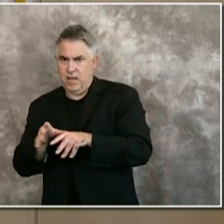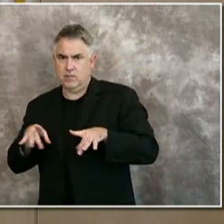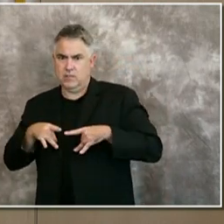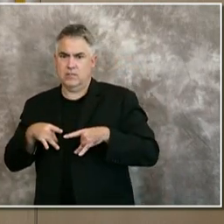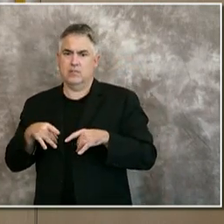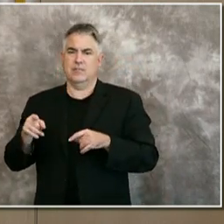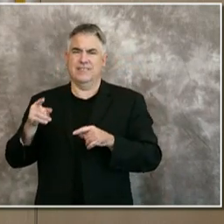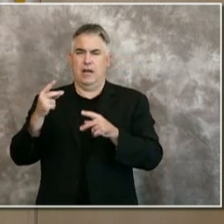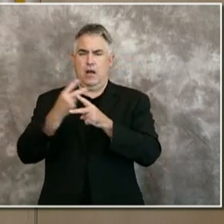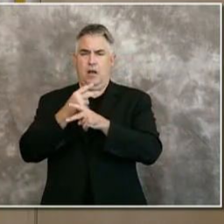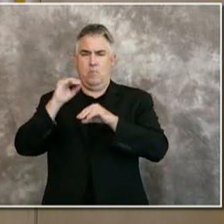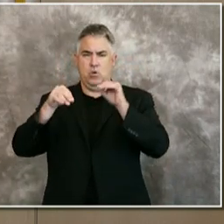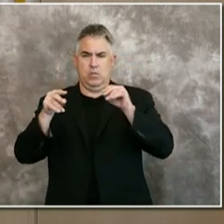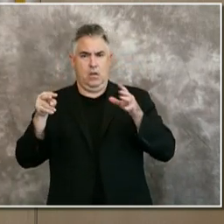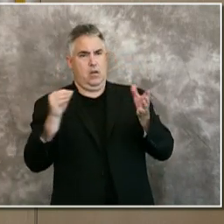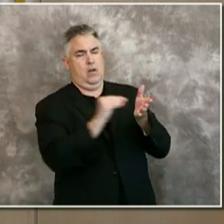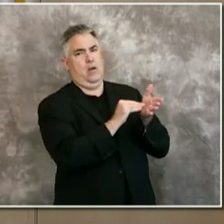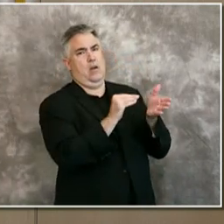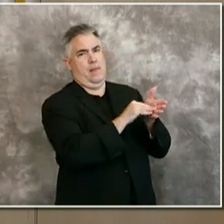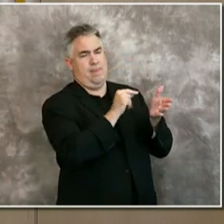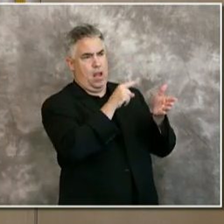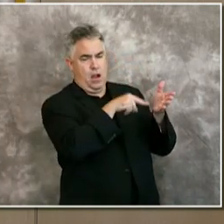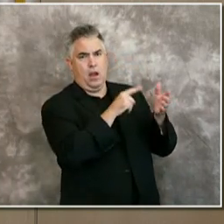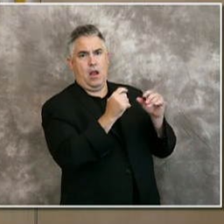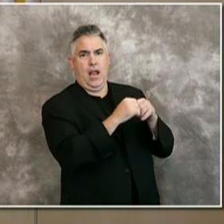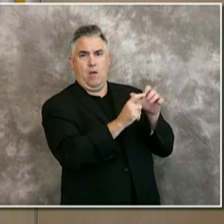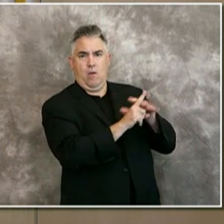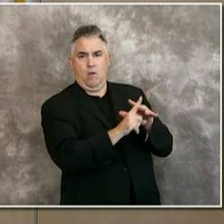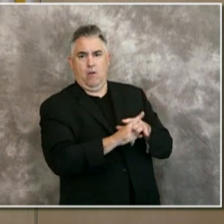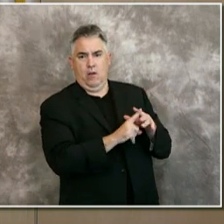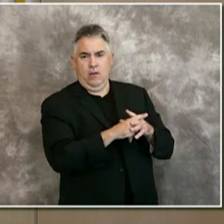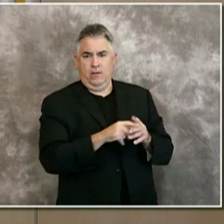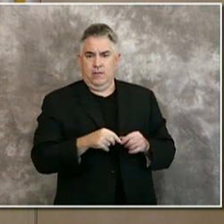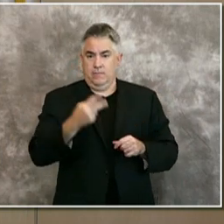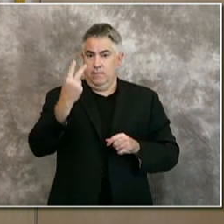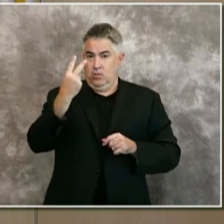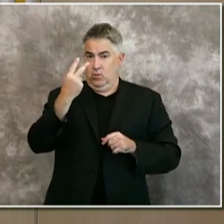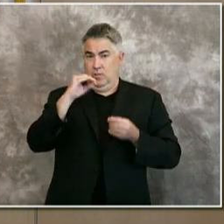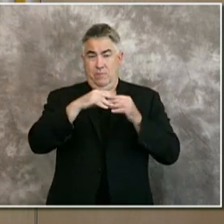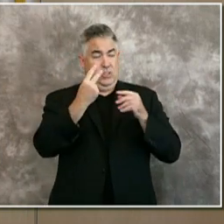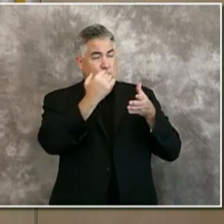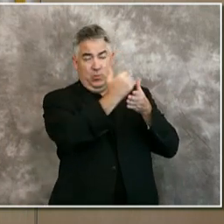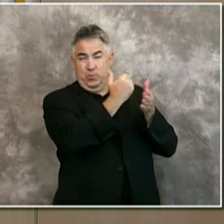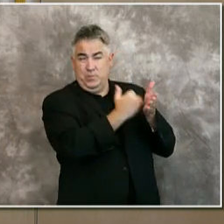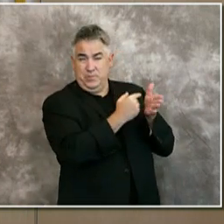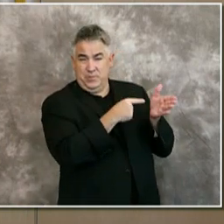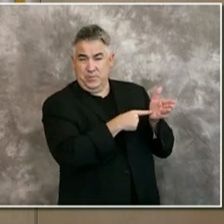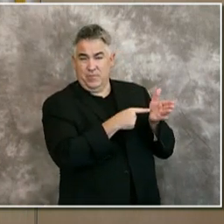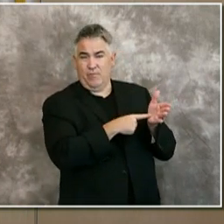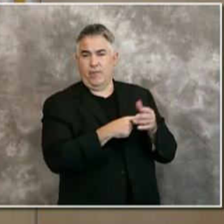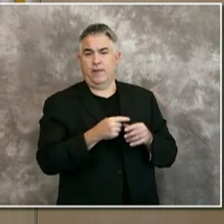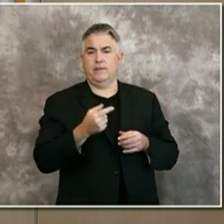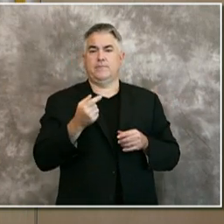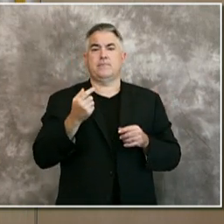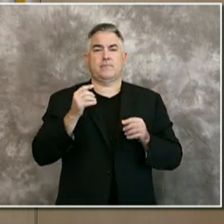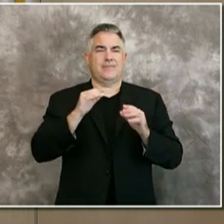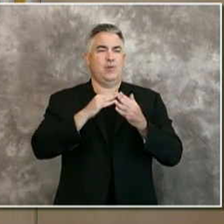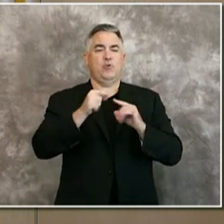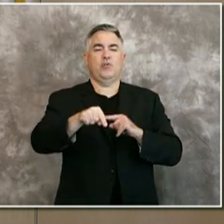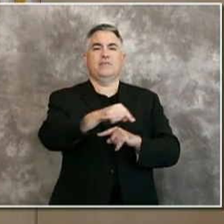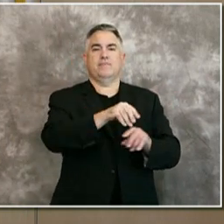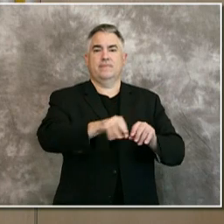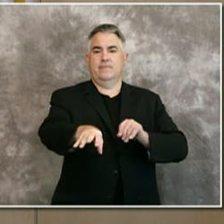calculated. Trigger number 2, as I stated, is related to community outbreaks. So that's the number of outbreaks